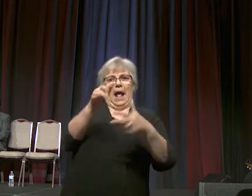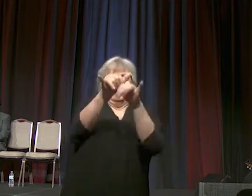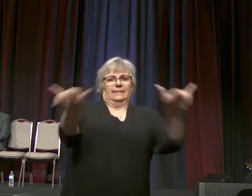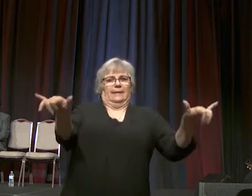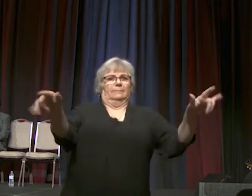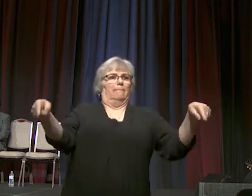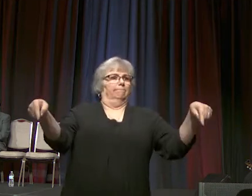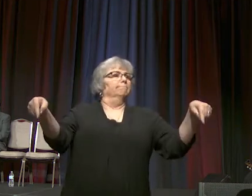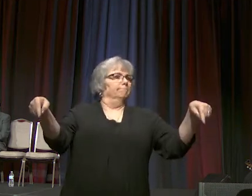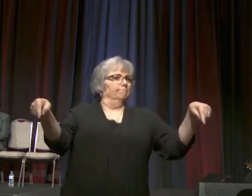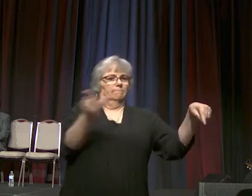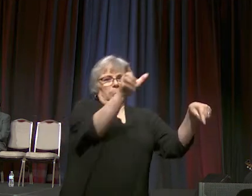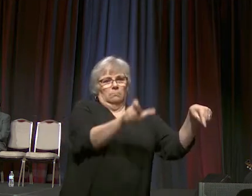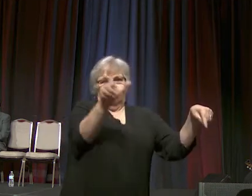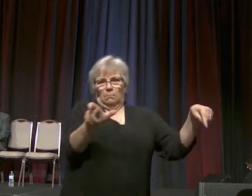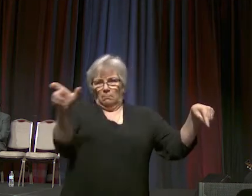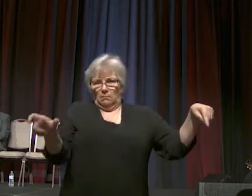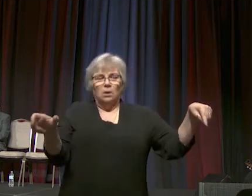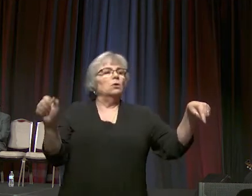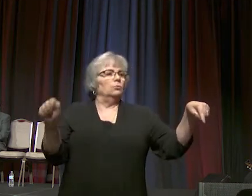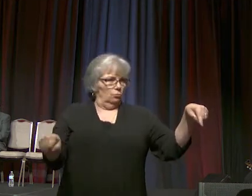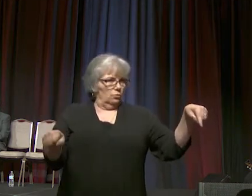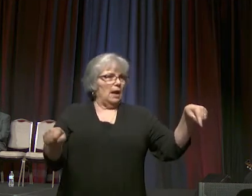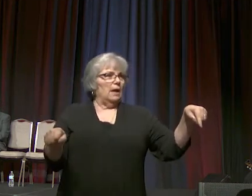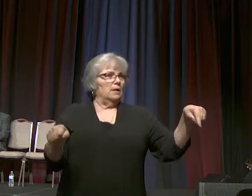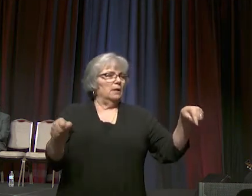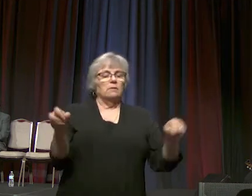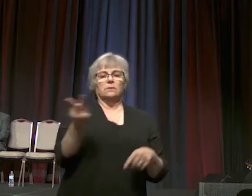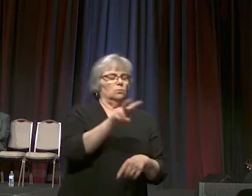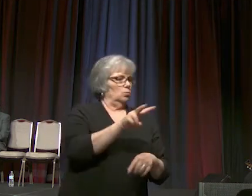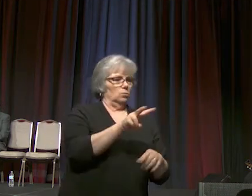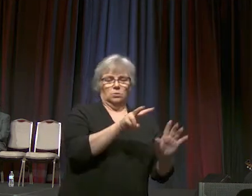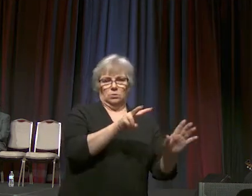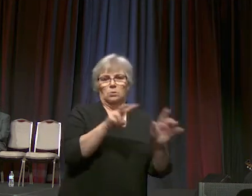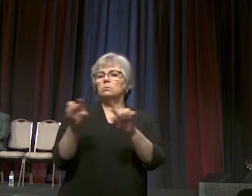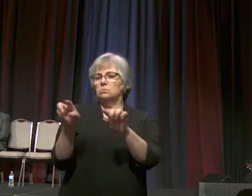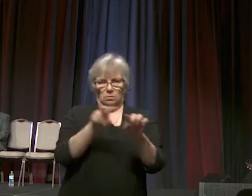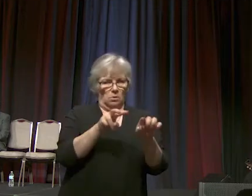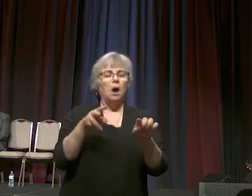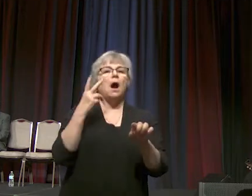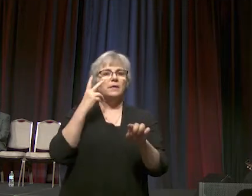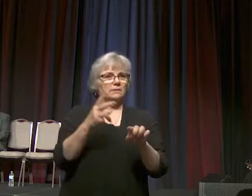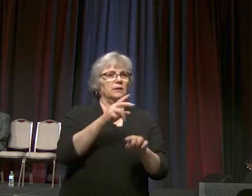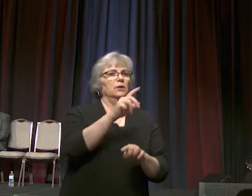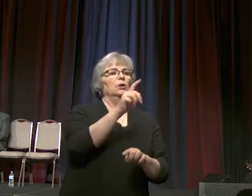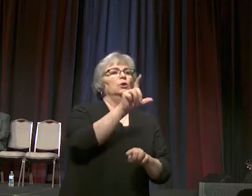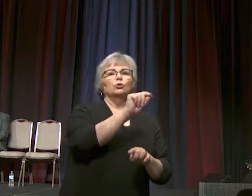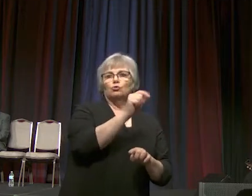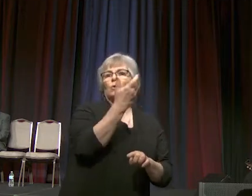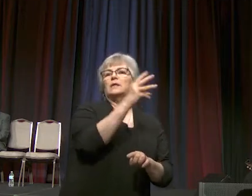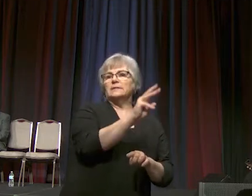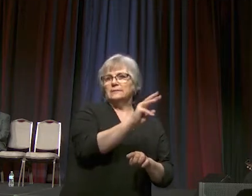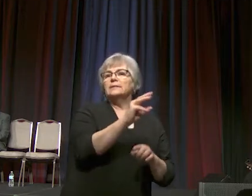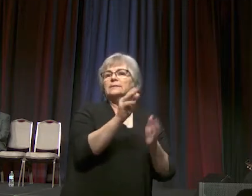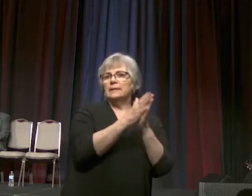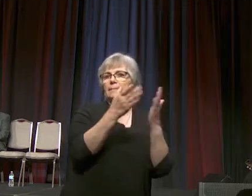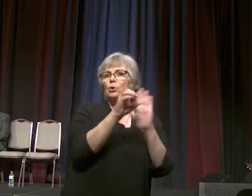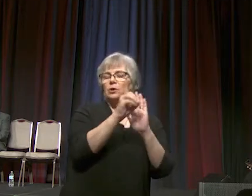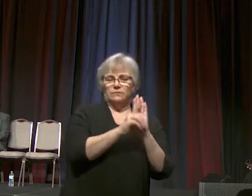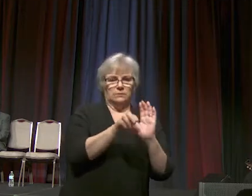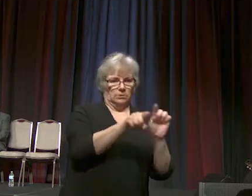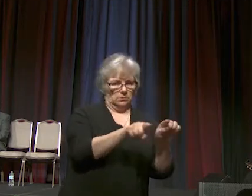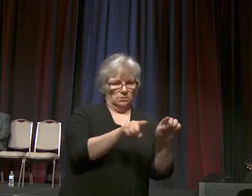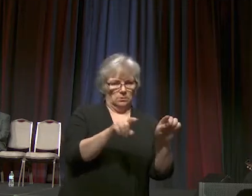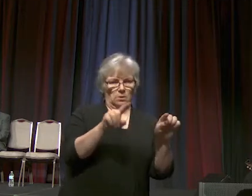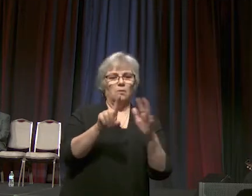time, so that you're able to look back and see, okay, this is what the 2016 Book of Discipline says. This is how it